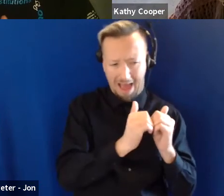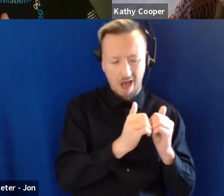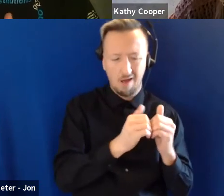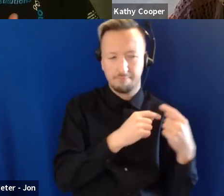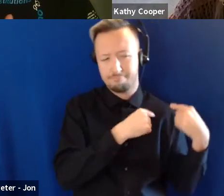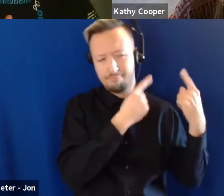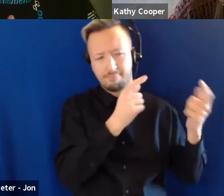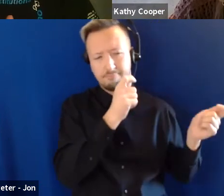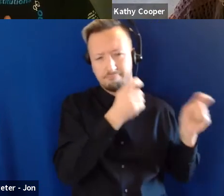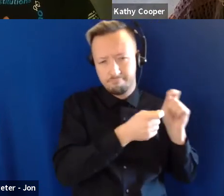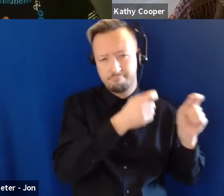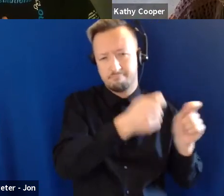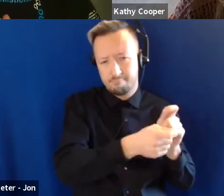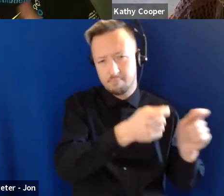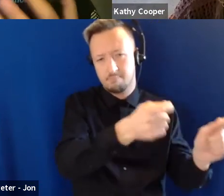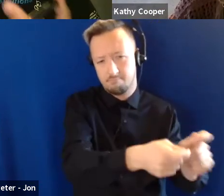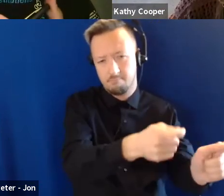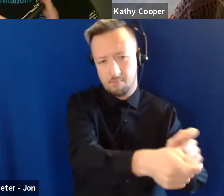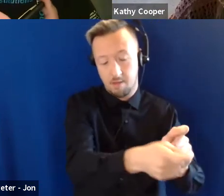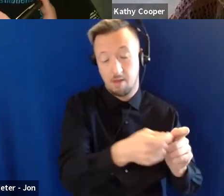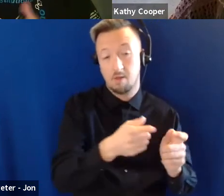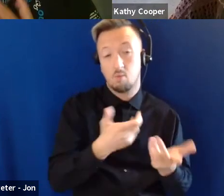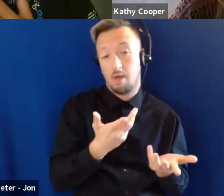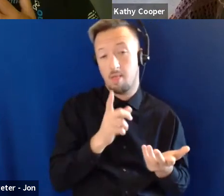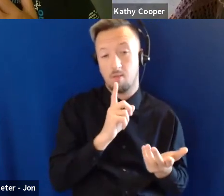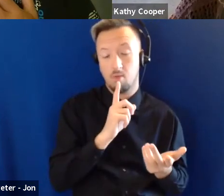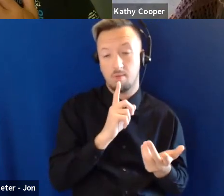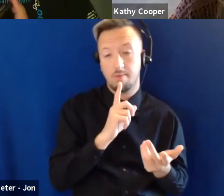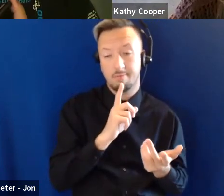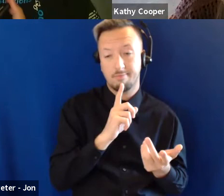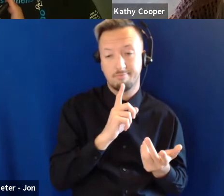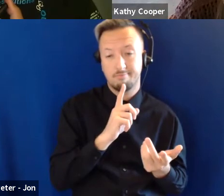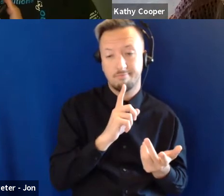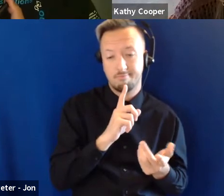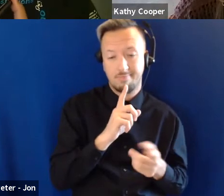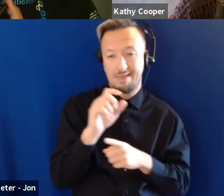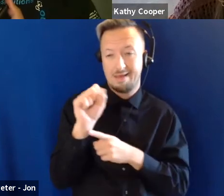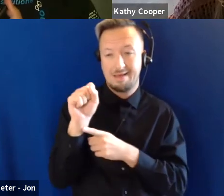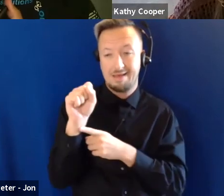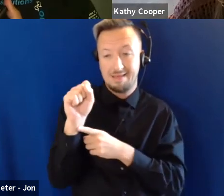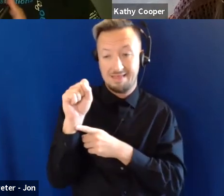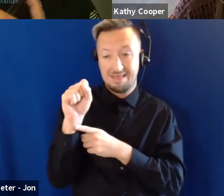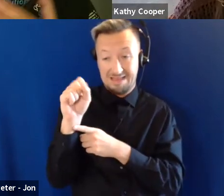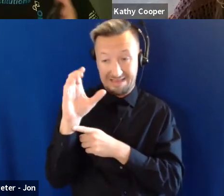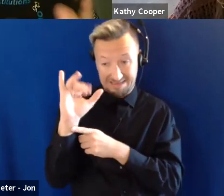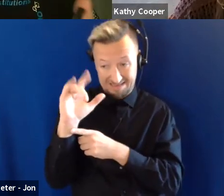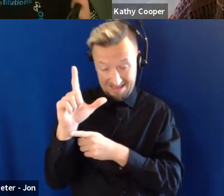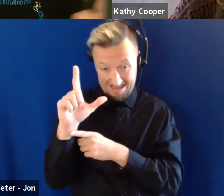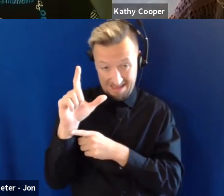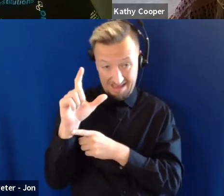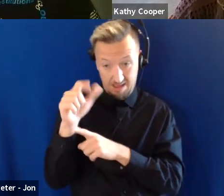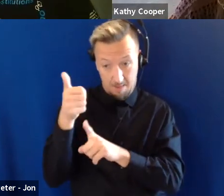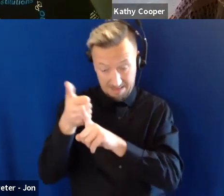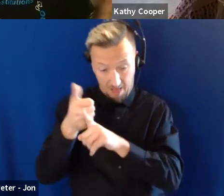well. And I mean, the reality is that the SILC doesn't provide independent living services. They don't